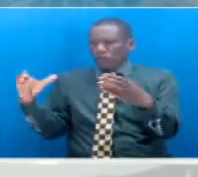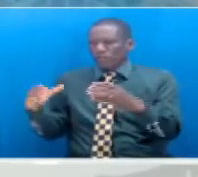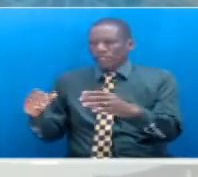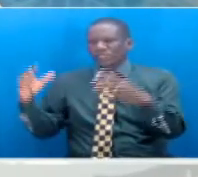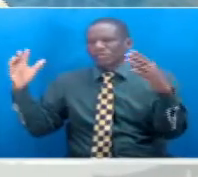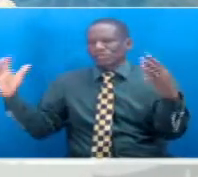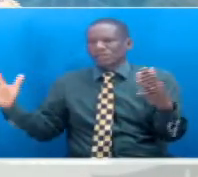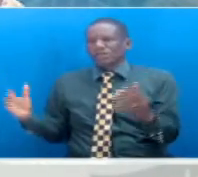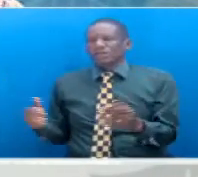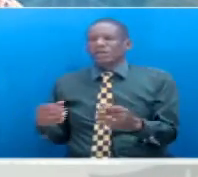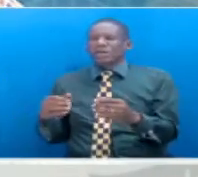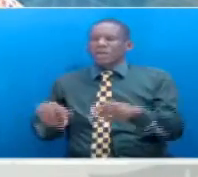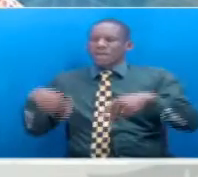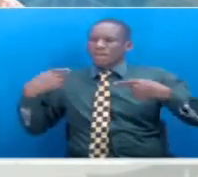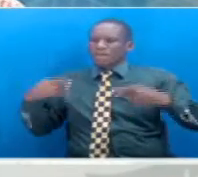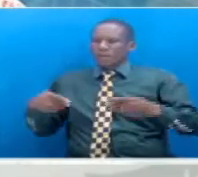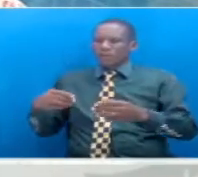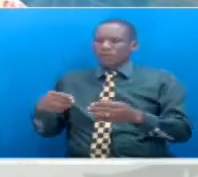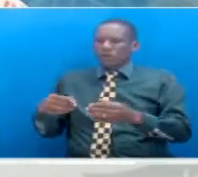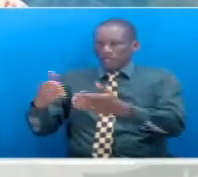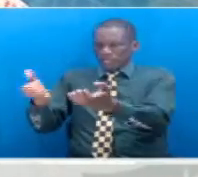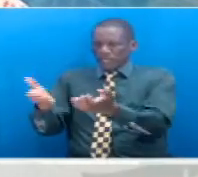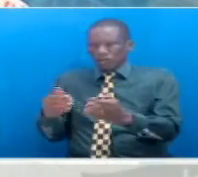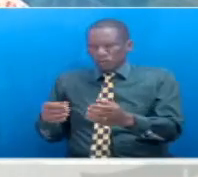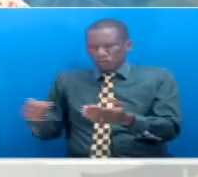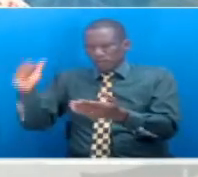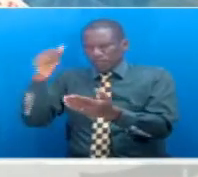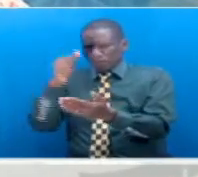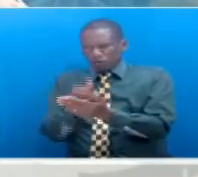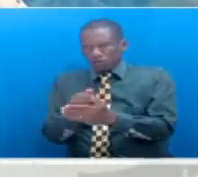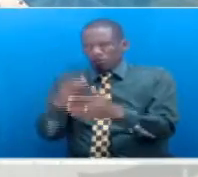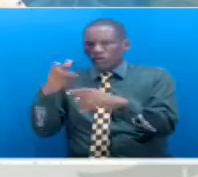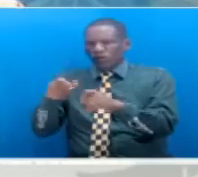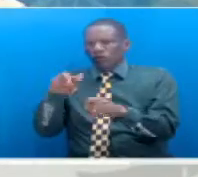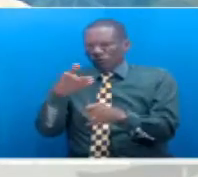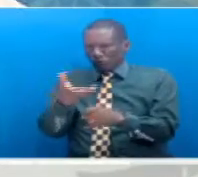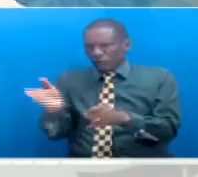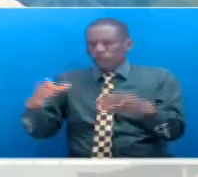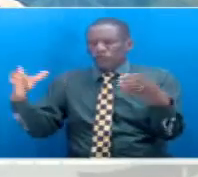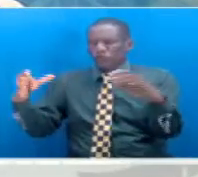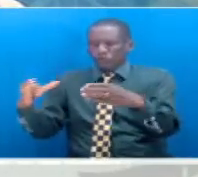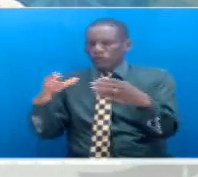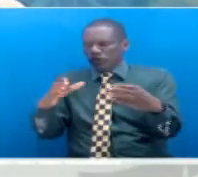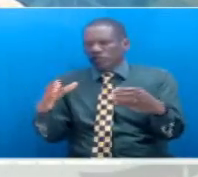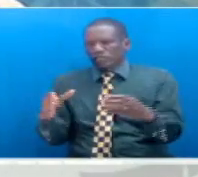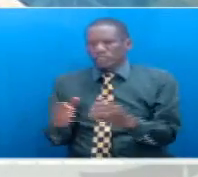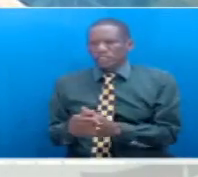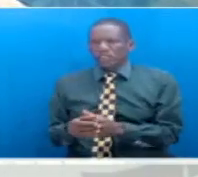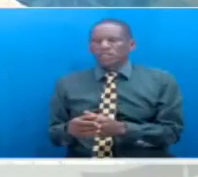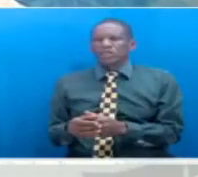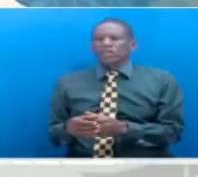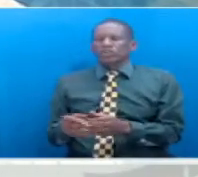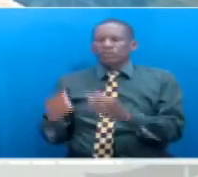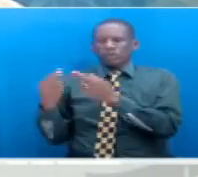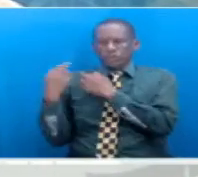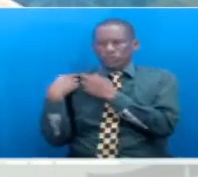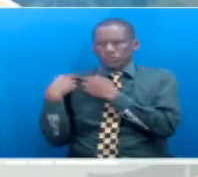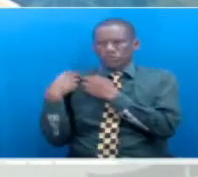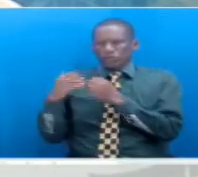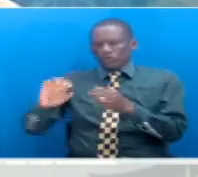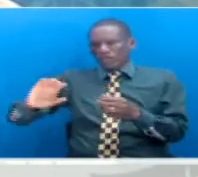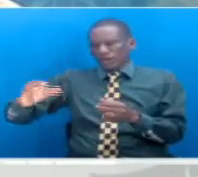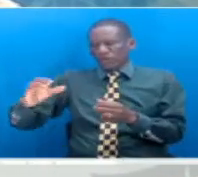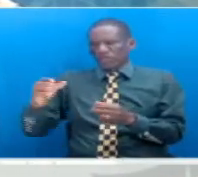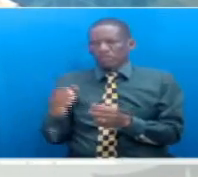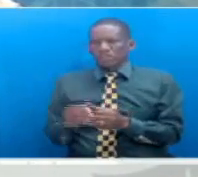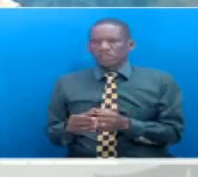big, people need to be recruited from those communities to take charge of